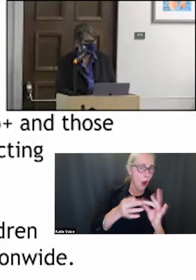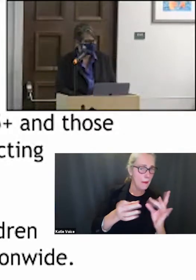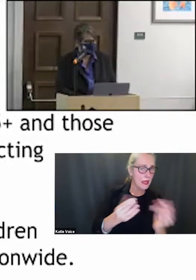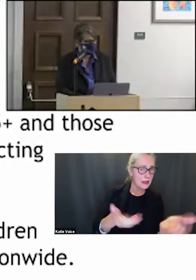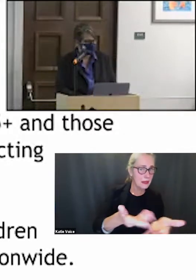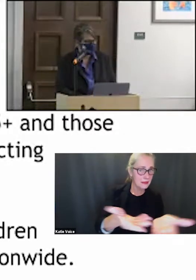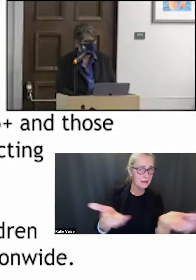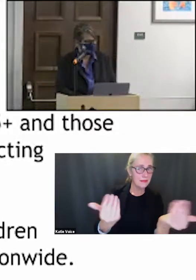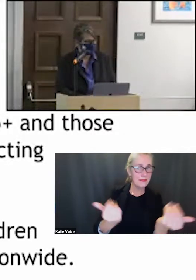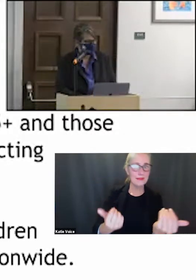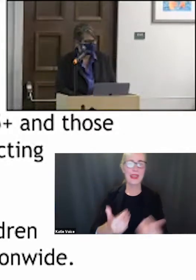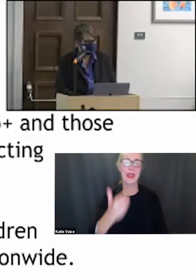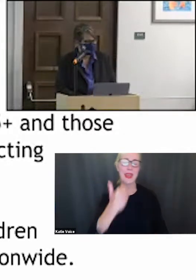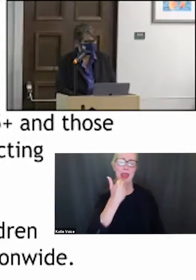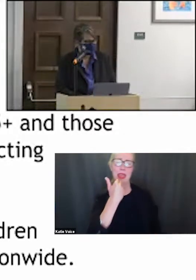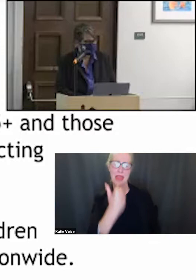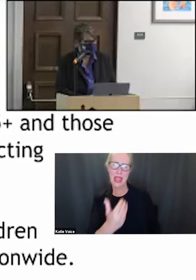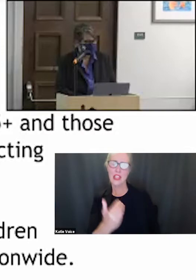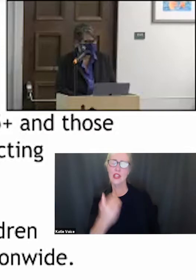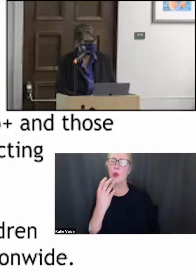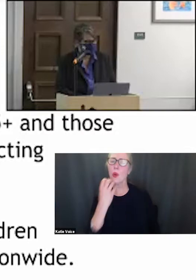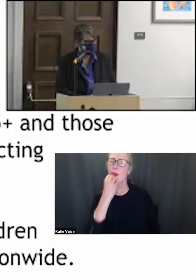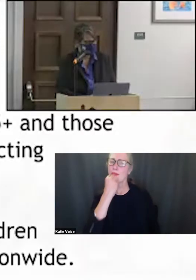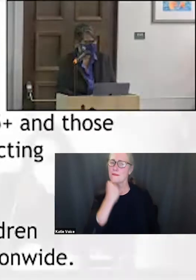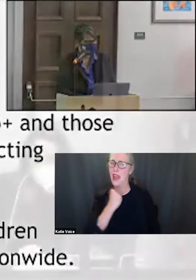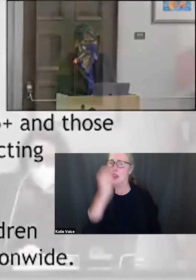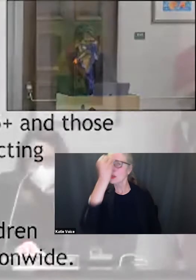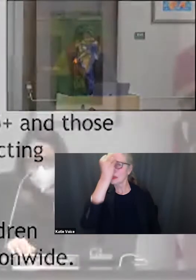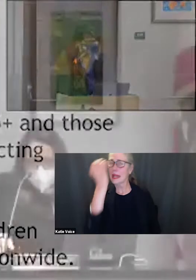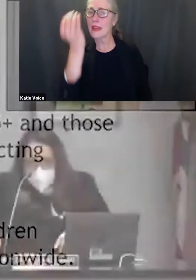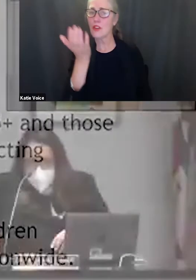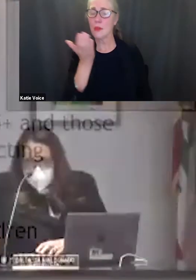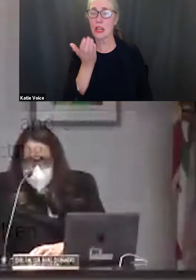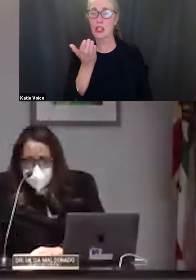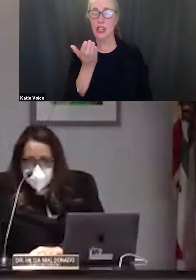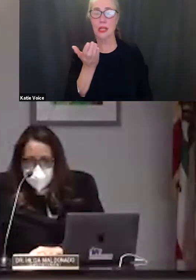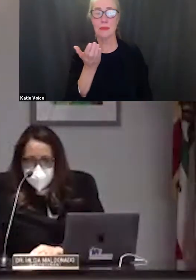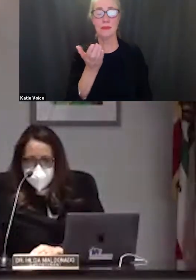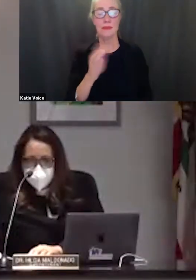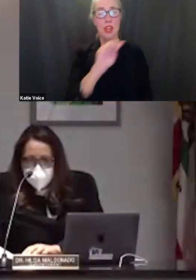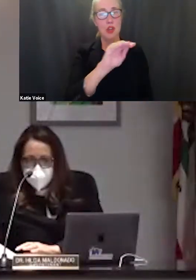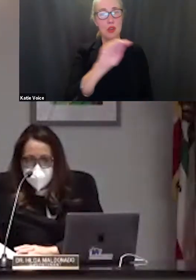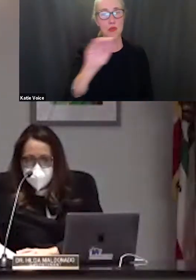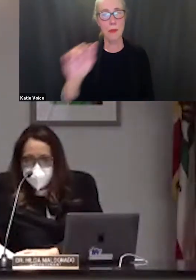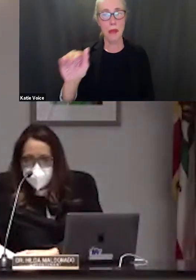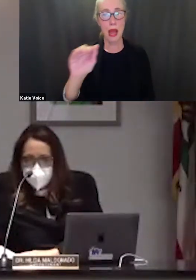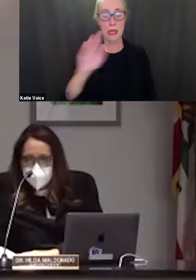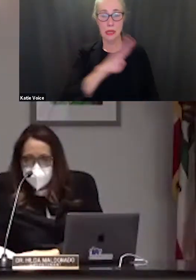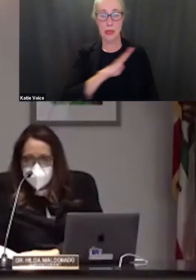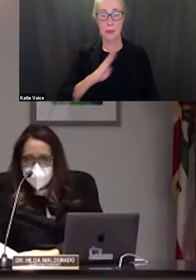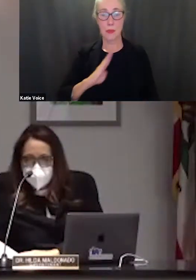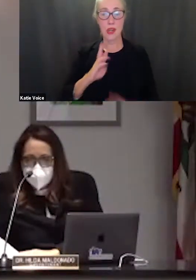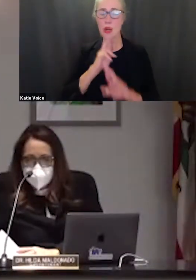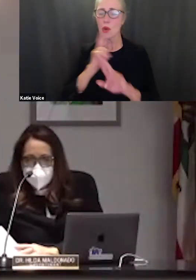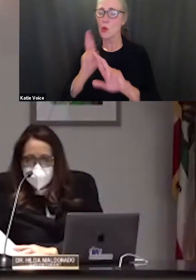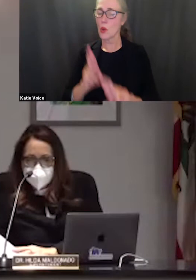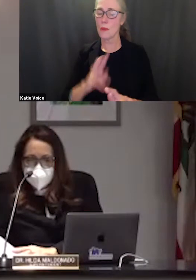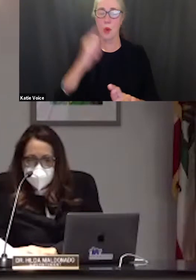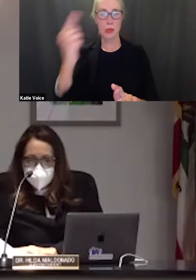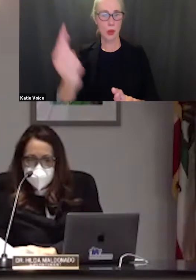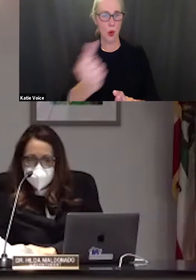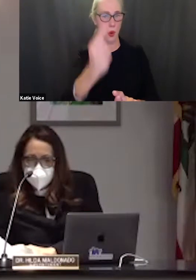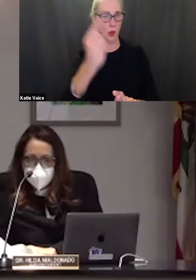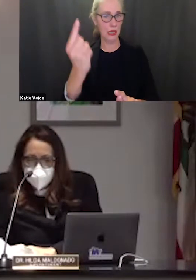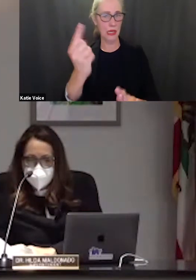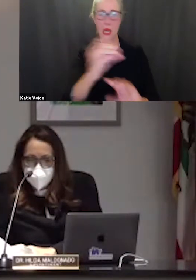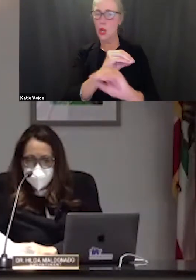Thank you so much for this really valuable information. Just reminding the board that this is a report item only, and there will be